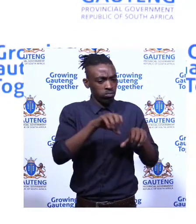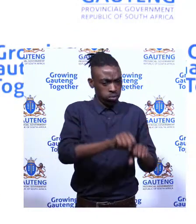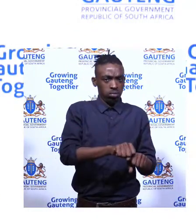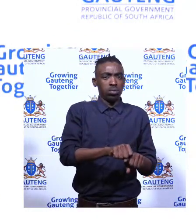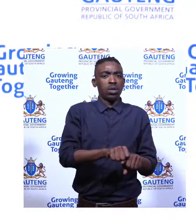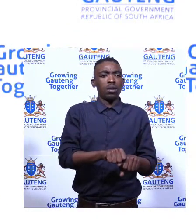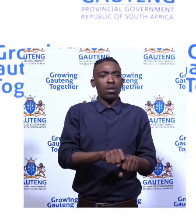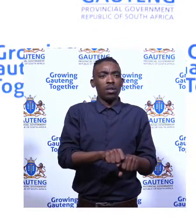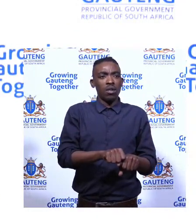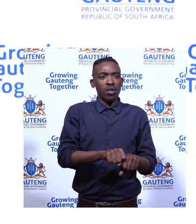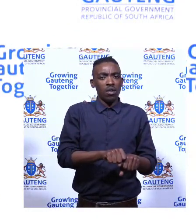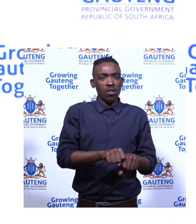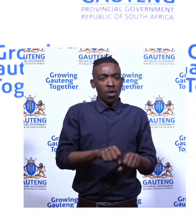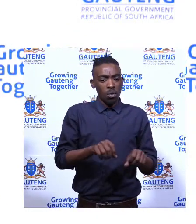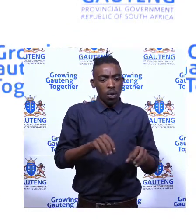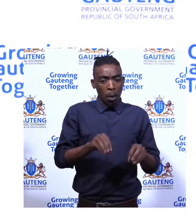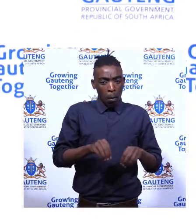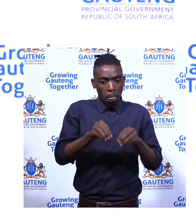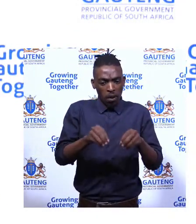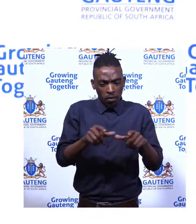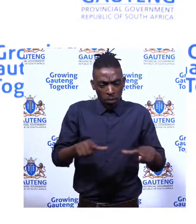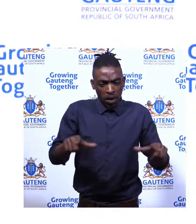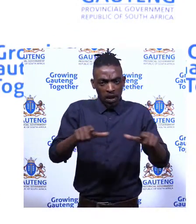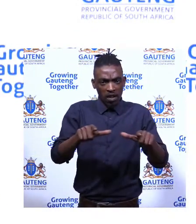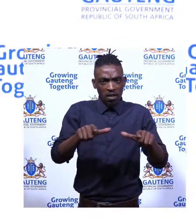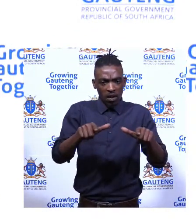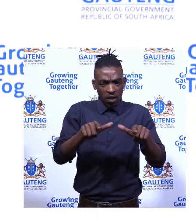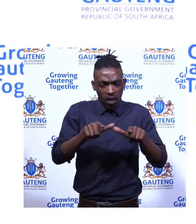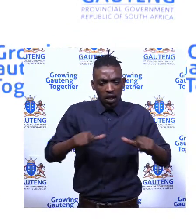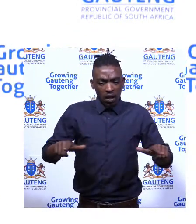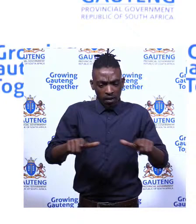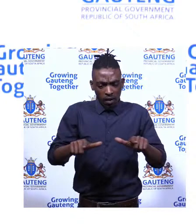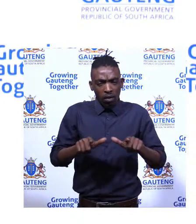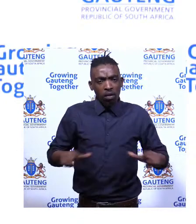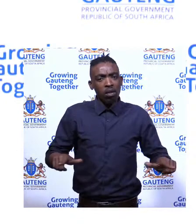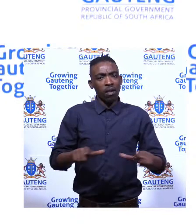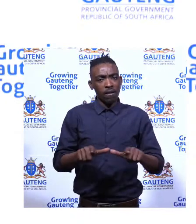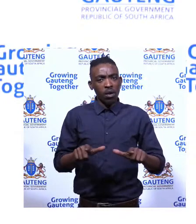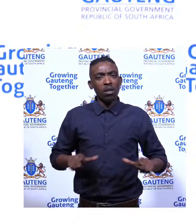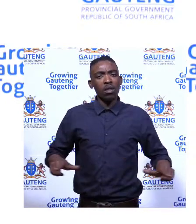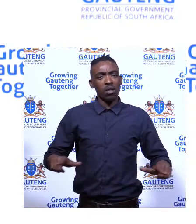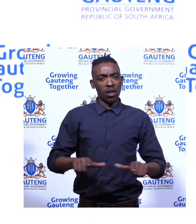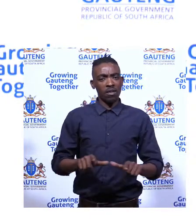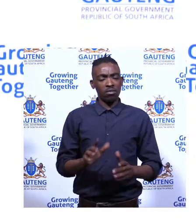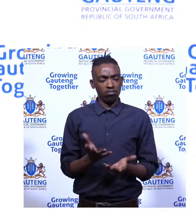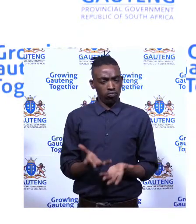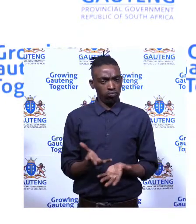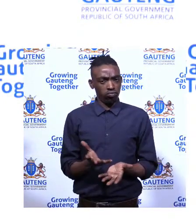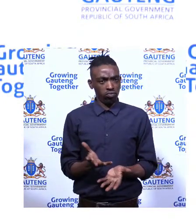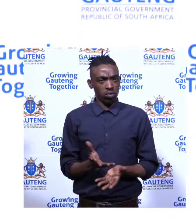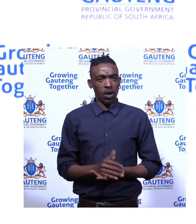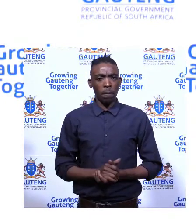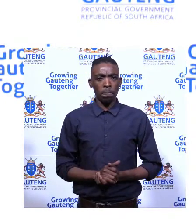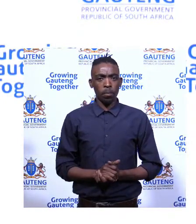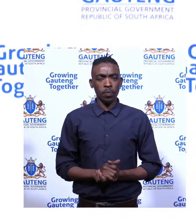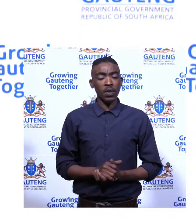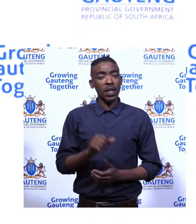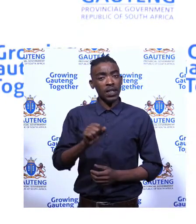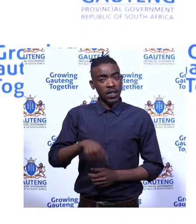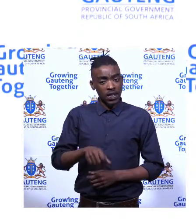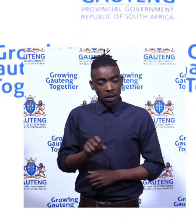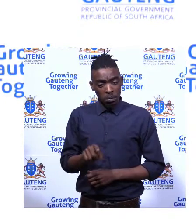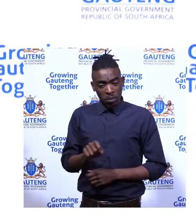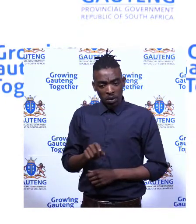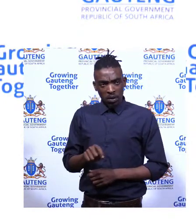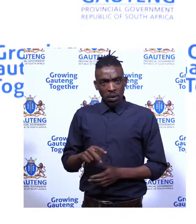one level to the other, it's an important thing. It's part of the gradual approach. The issue is that if you